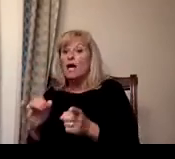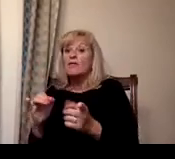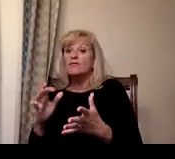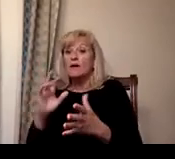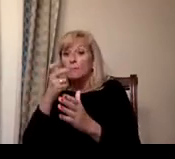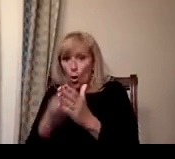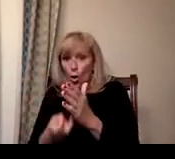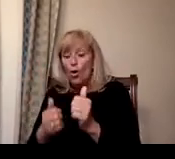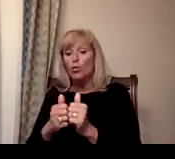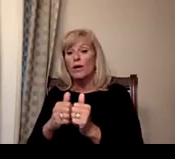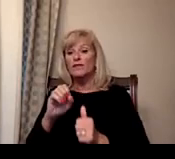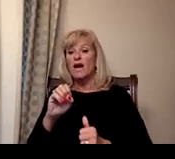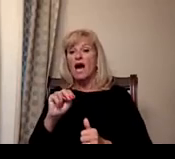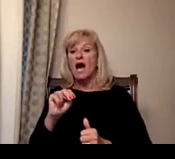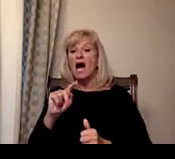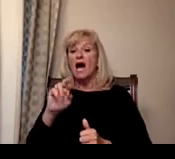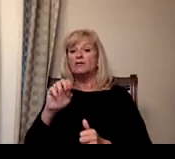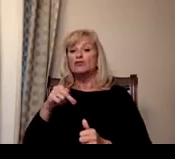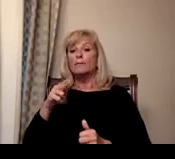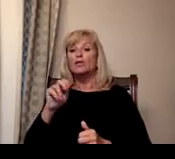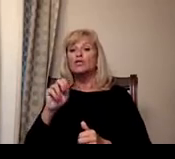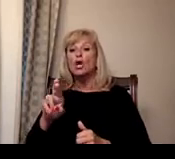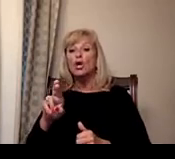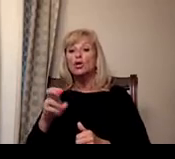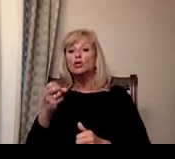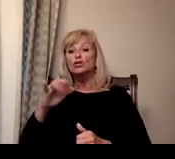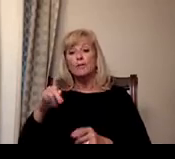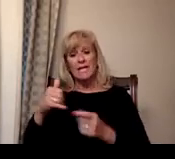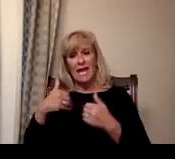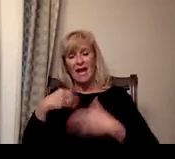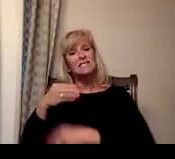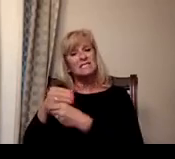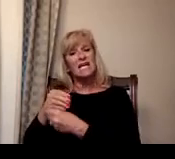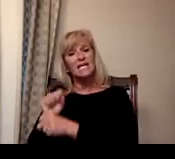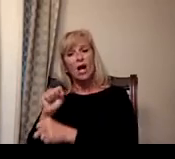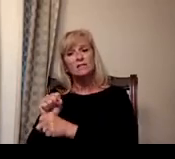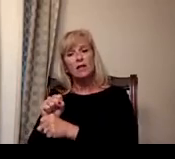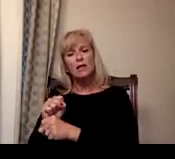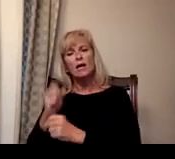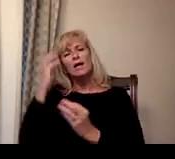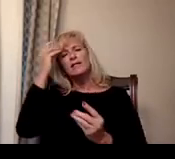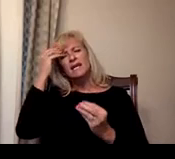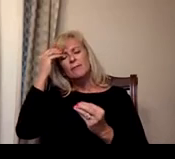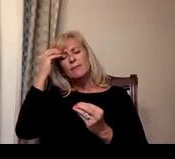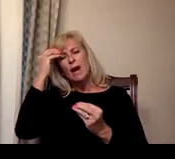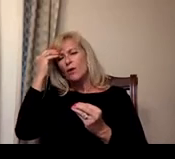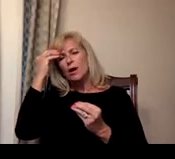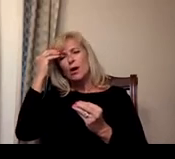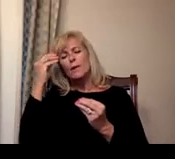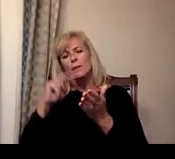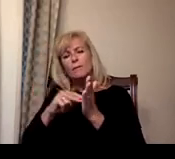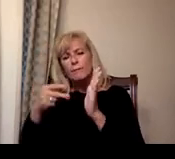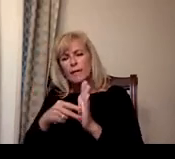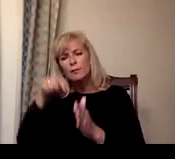entrepreneurial concept and have some type of quote unquote side hustle. And think about that. I mean, I can name off the top of my